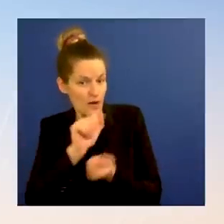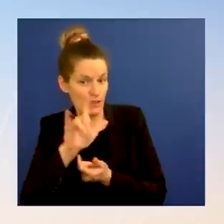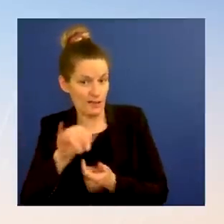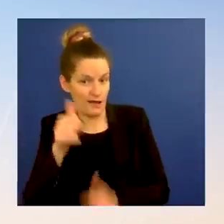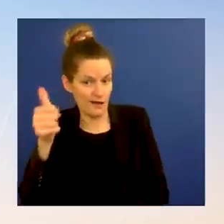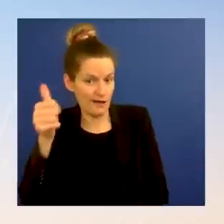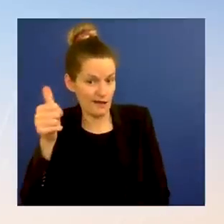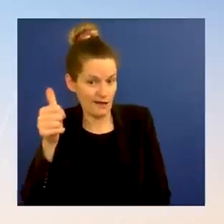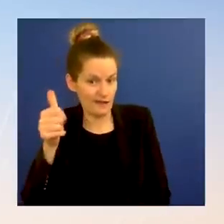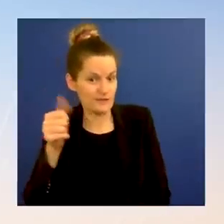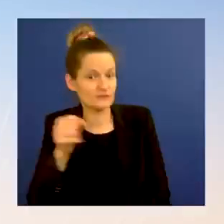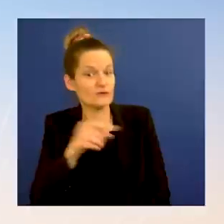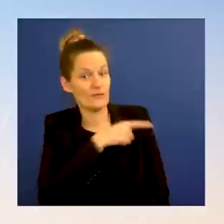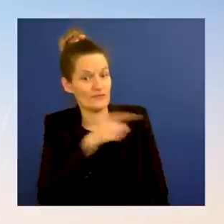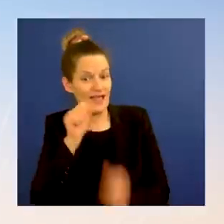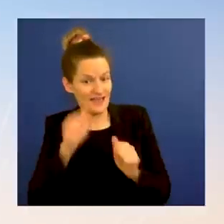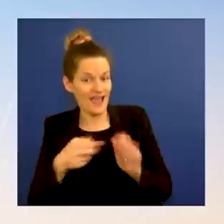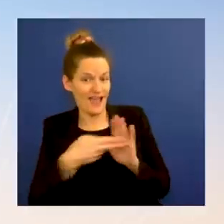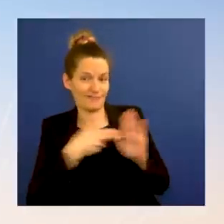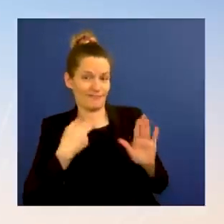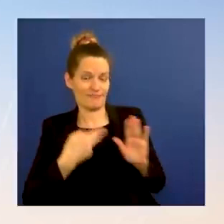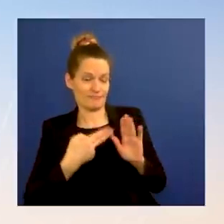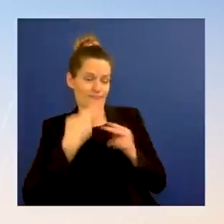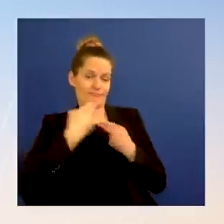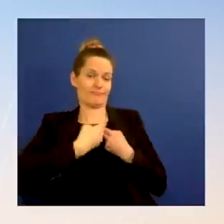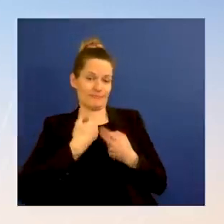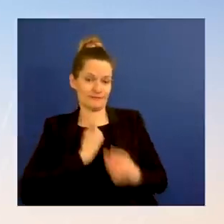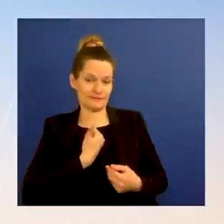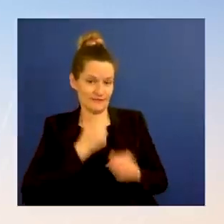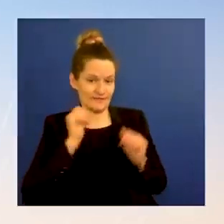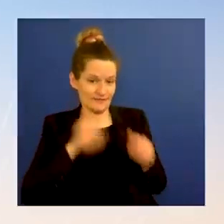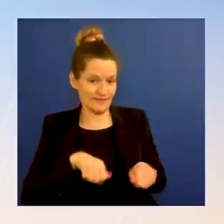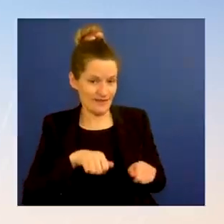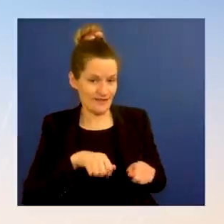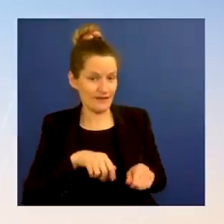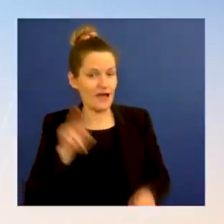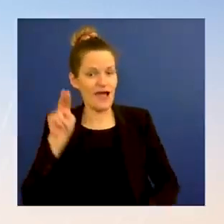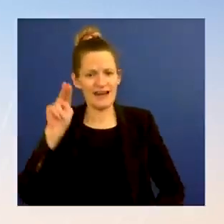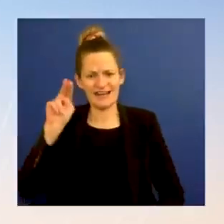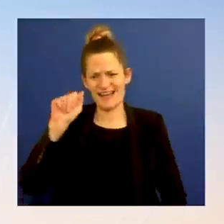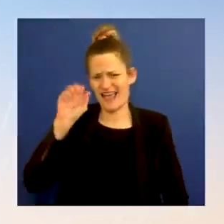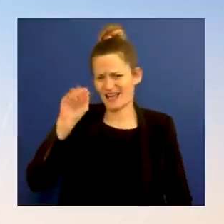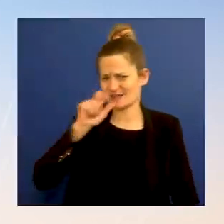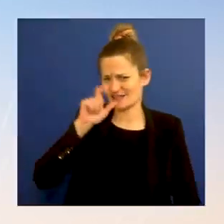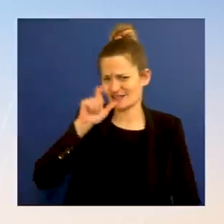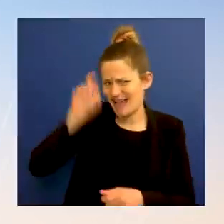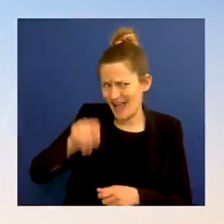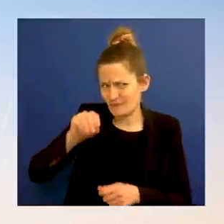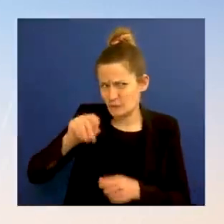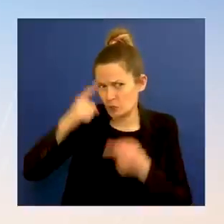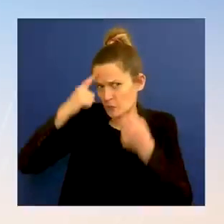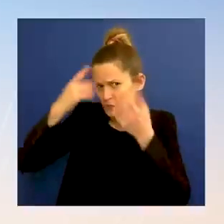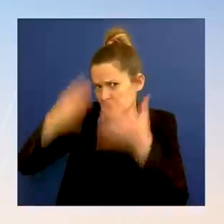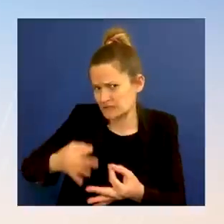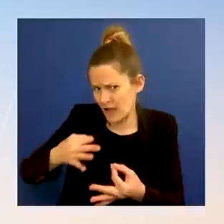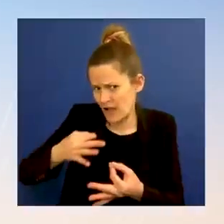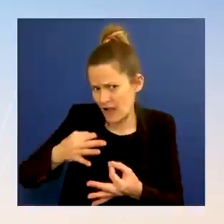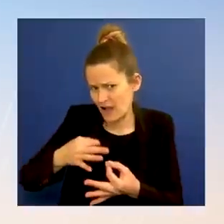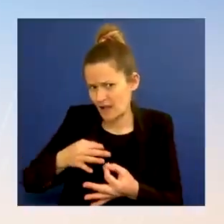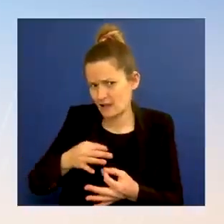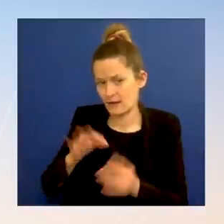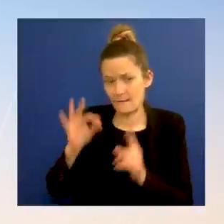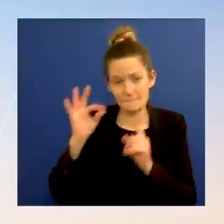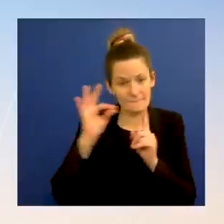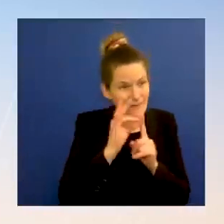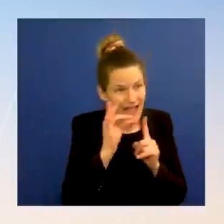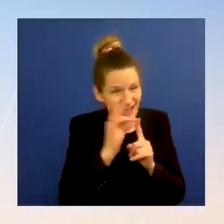suggested, Pakistan, for example, mm-hmm. is a major non-NATO ally. Is that something that we are considering in Finland's case? I think we're going to